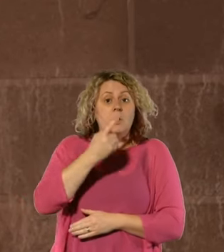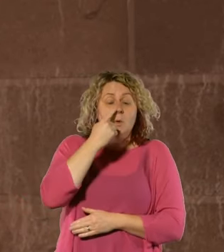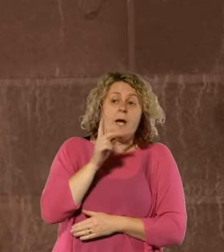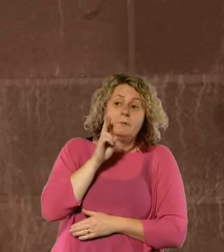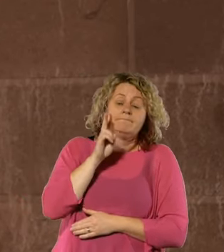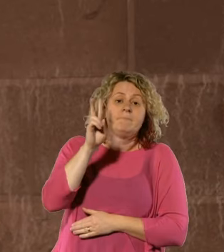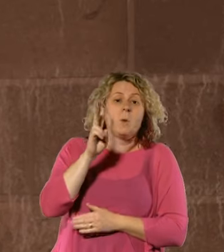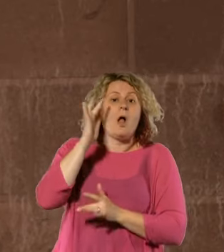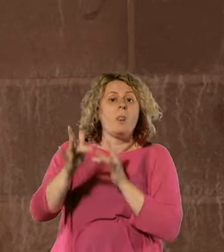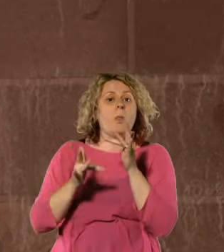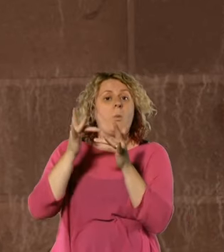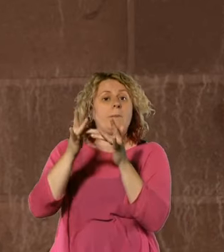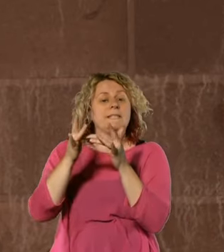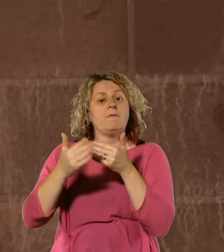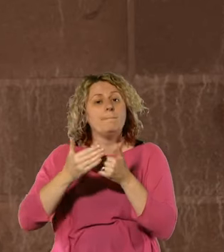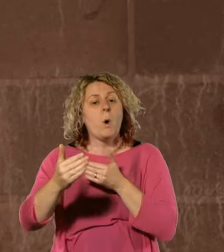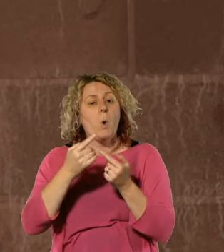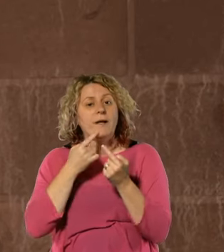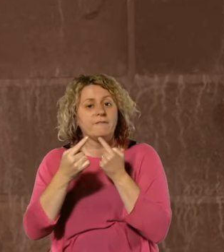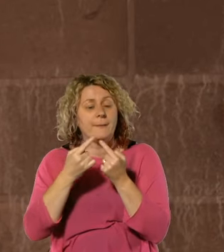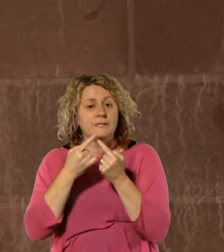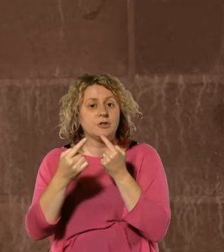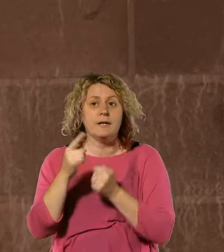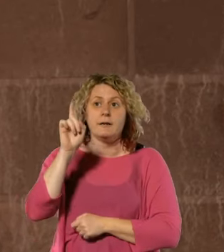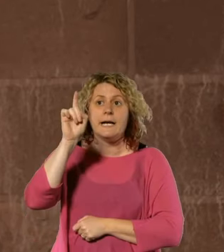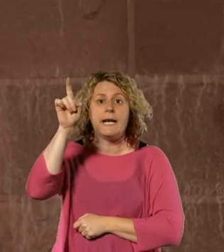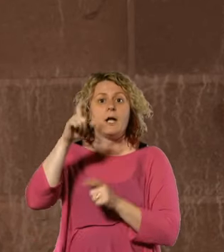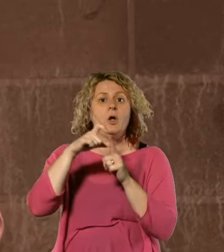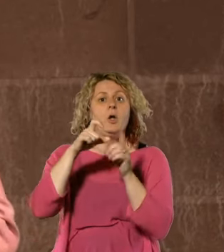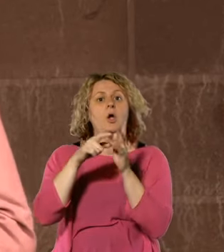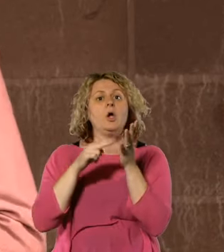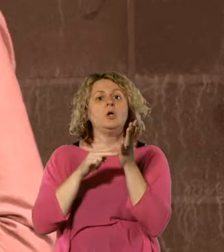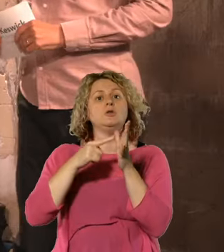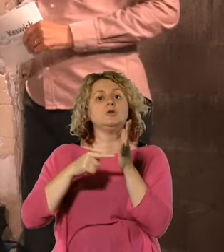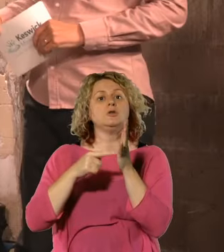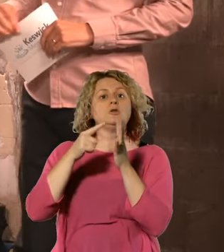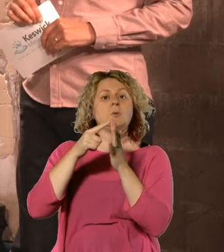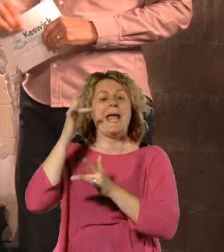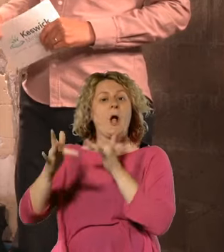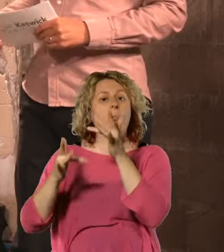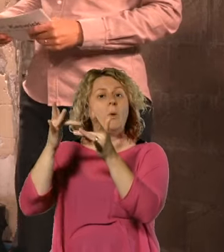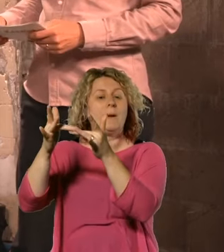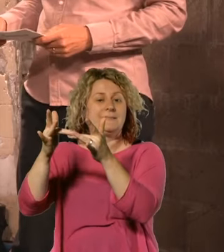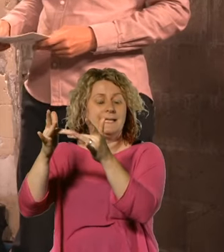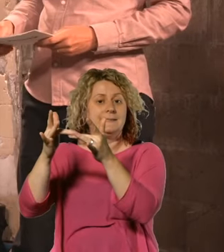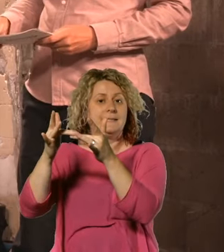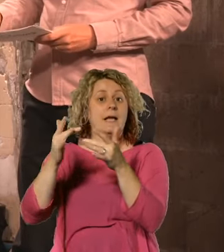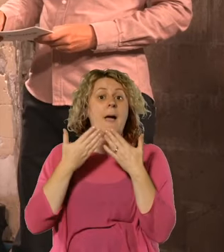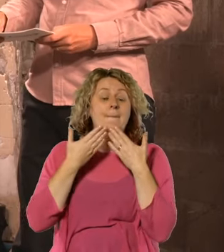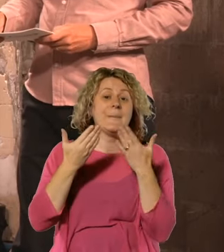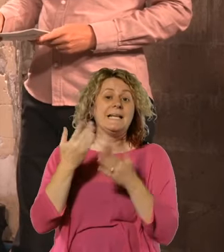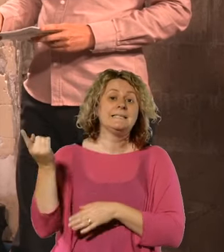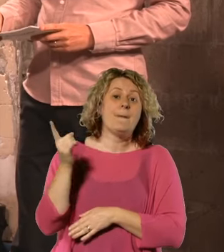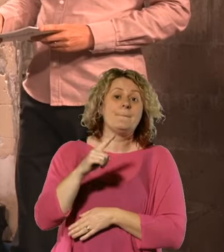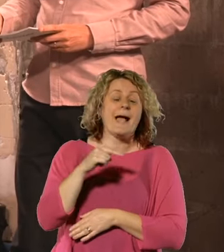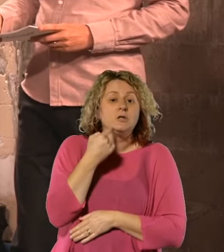a donate button in the top right-hand corner of our website. Come back tomorrow. We start at 9 a.m.